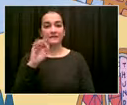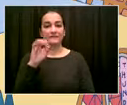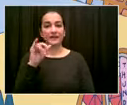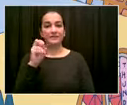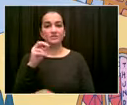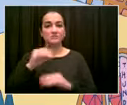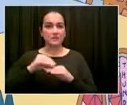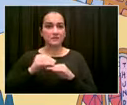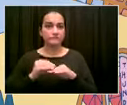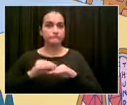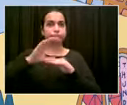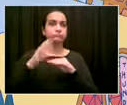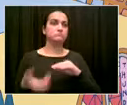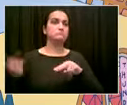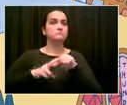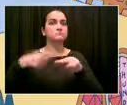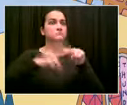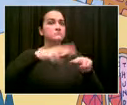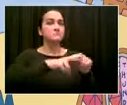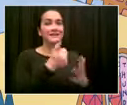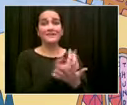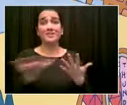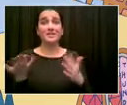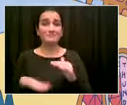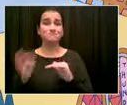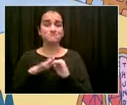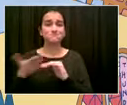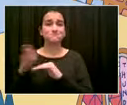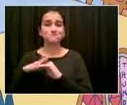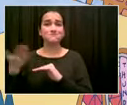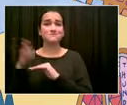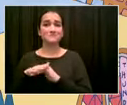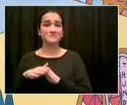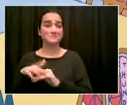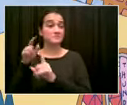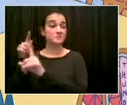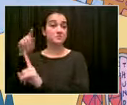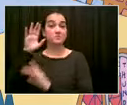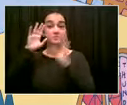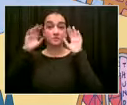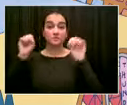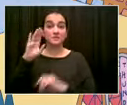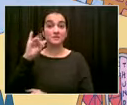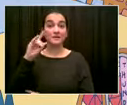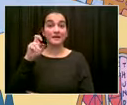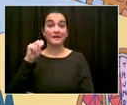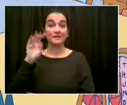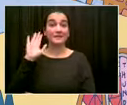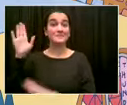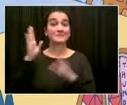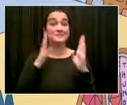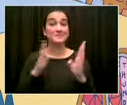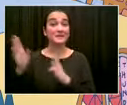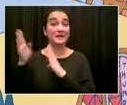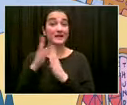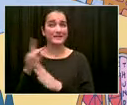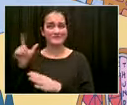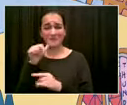altogether? Oh, I think the inflation issue is a real challenge. Everyday people are experiencing it, but I go the other way and